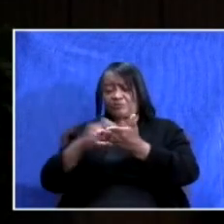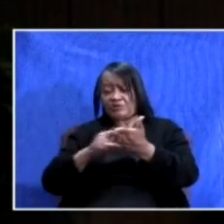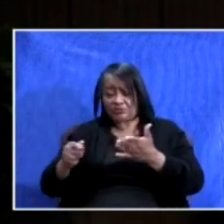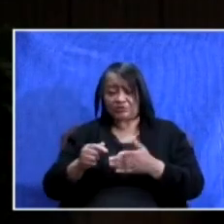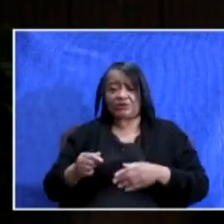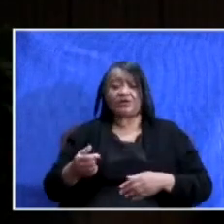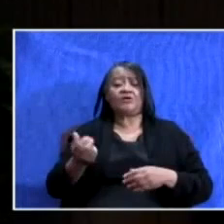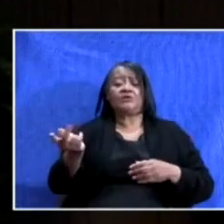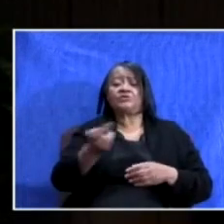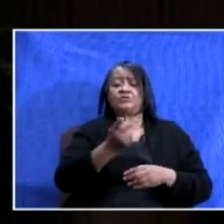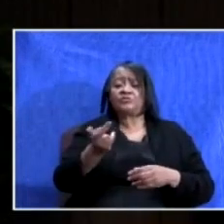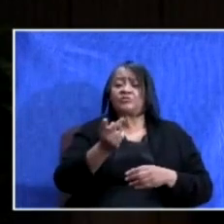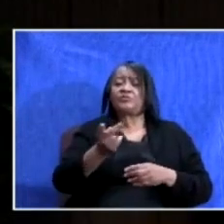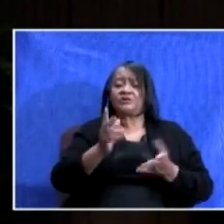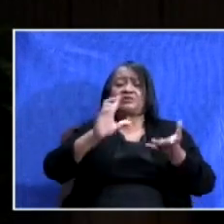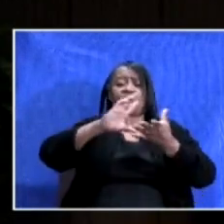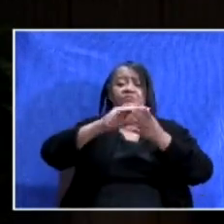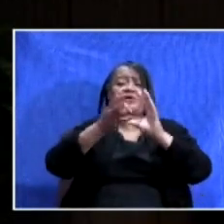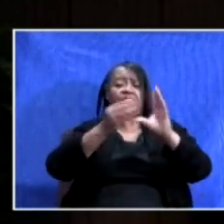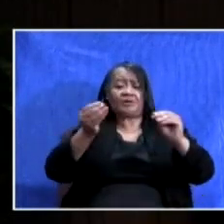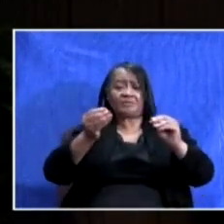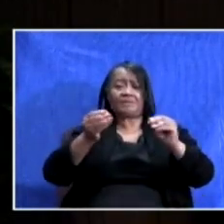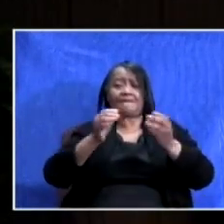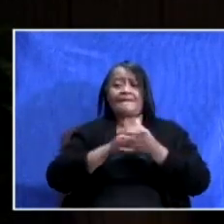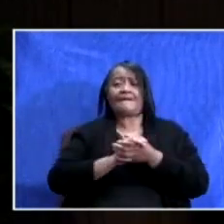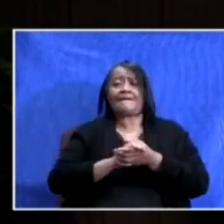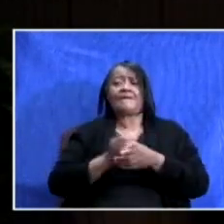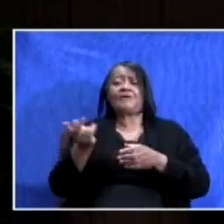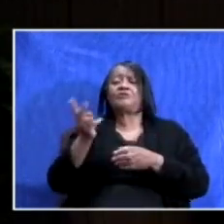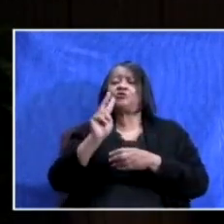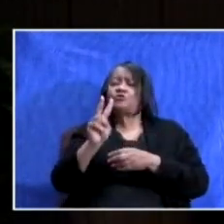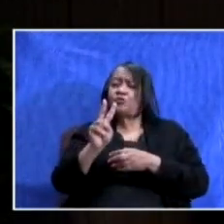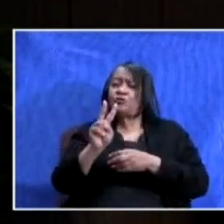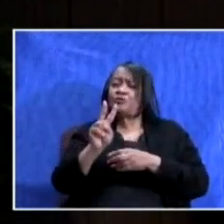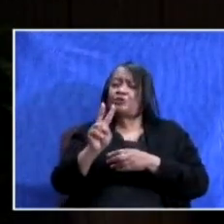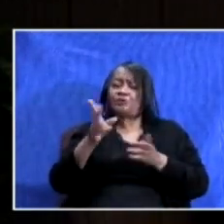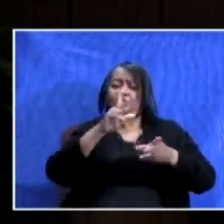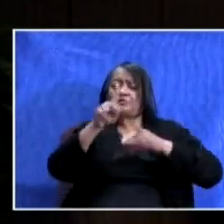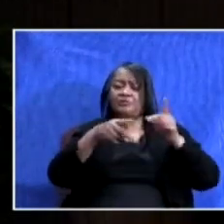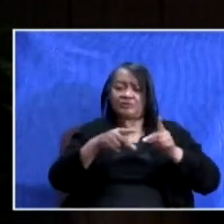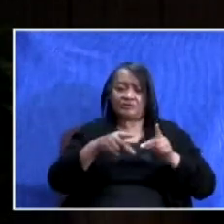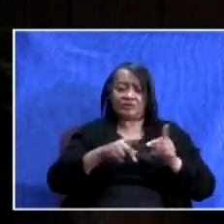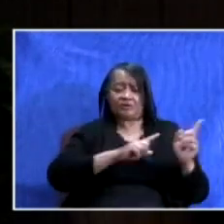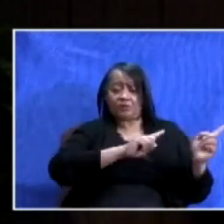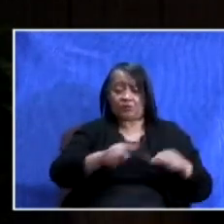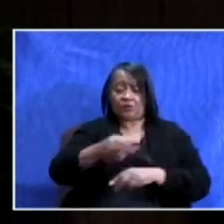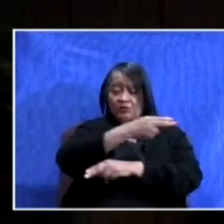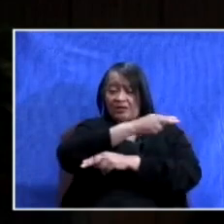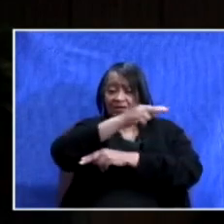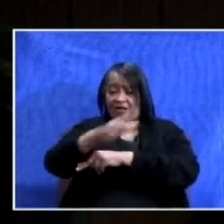Now, these two stories of two people going to hell